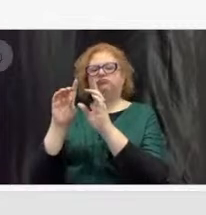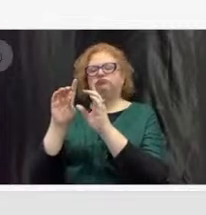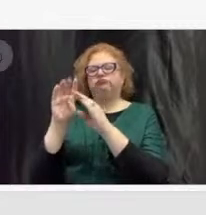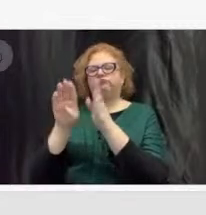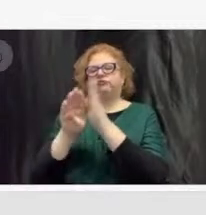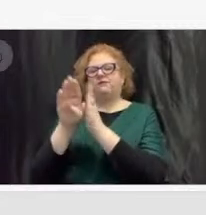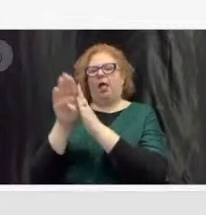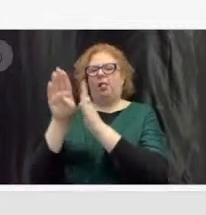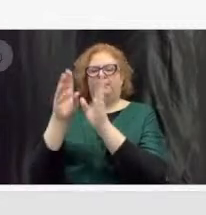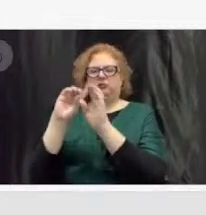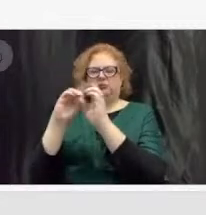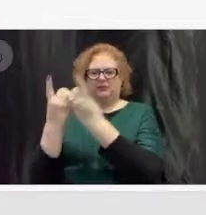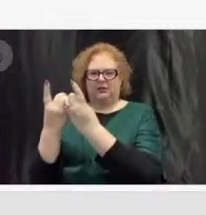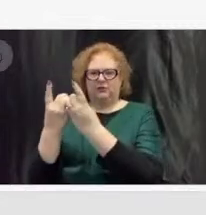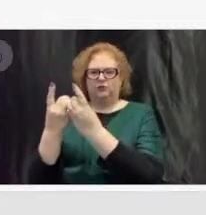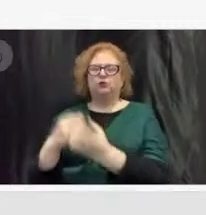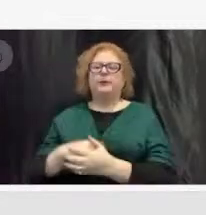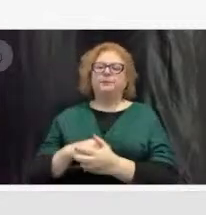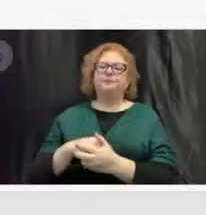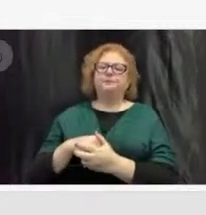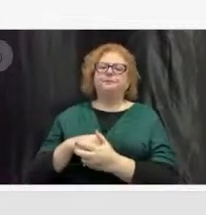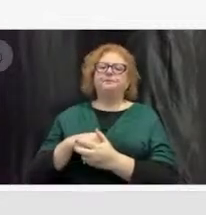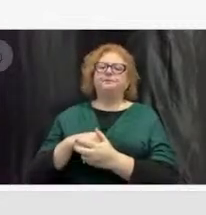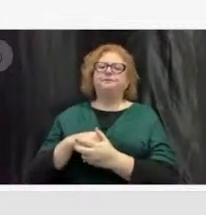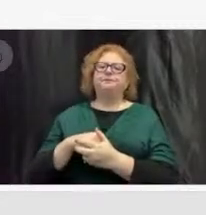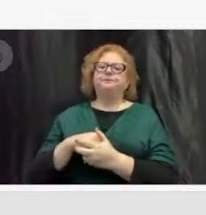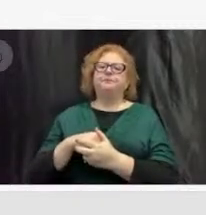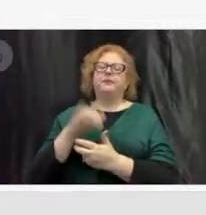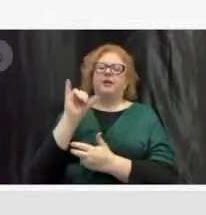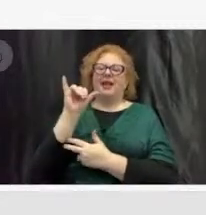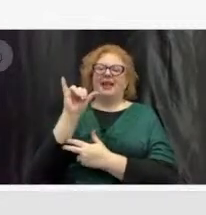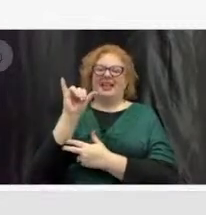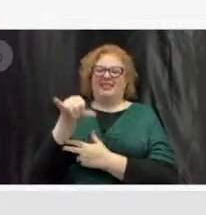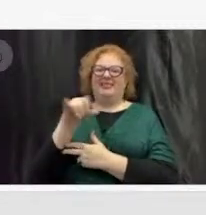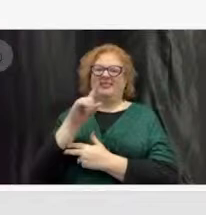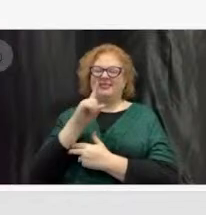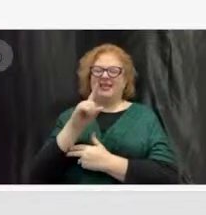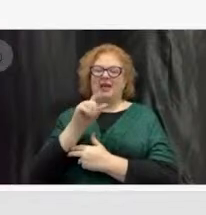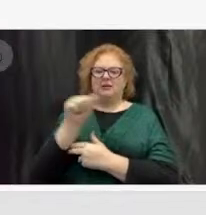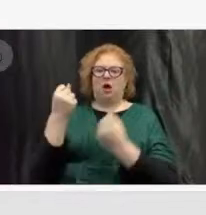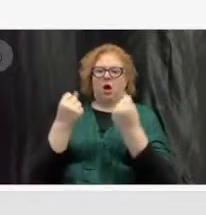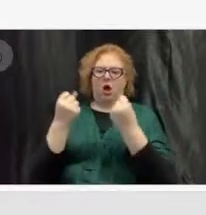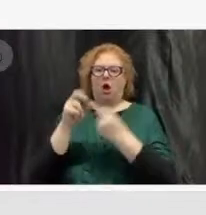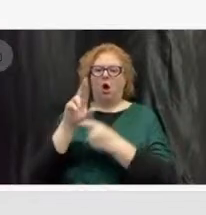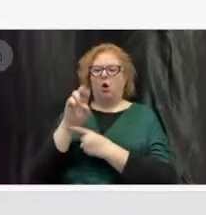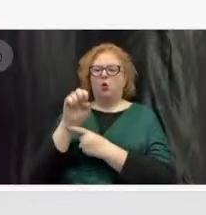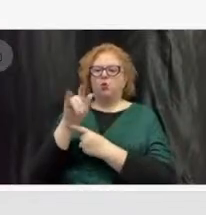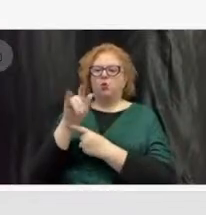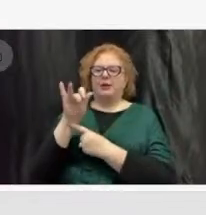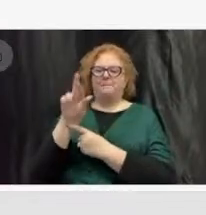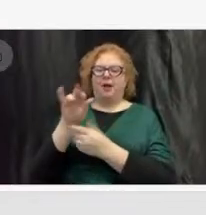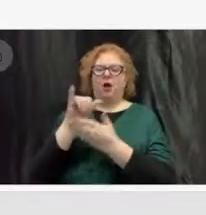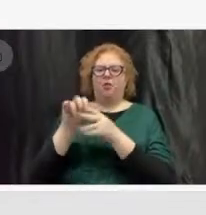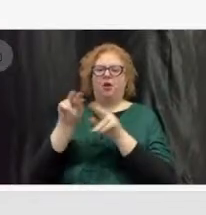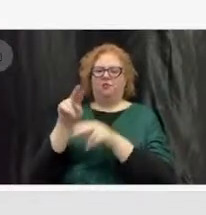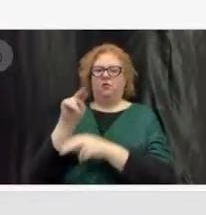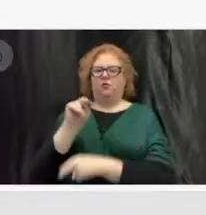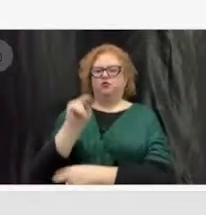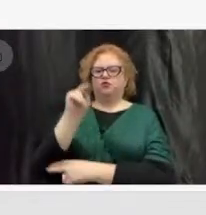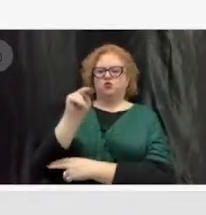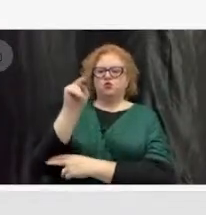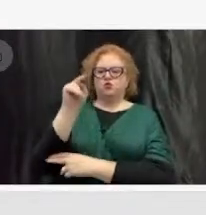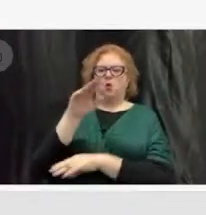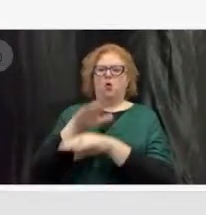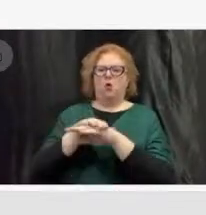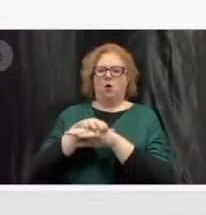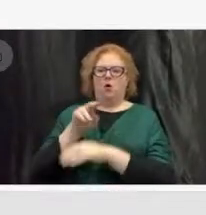western boundary of the application site abuts a non-conforming use with an auto repair which faces North Lane. North, on the west side of